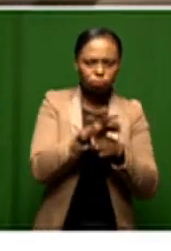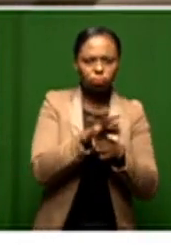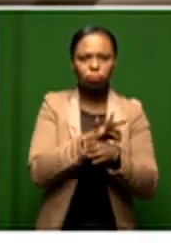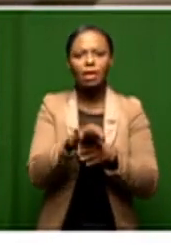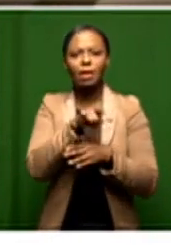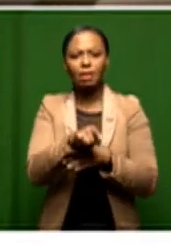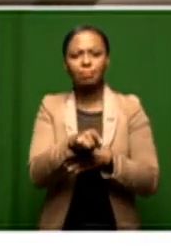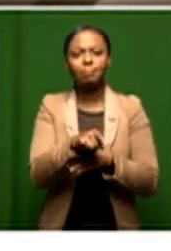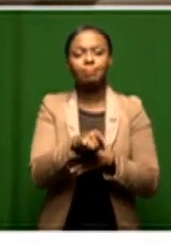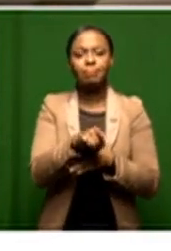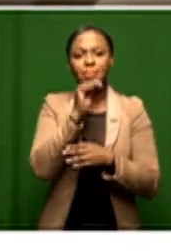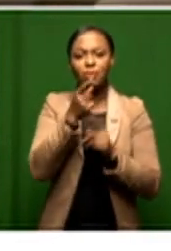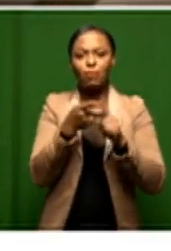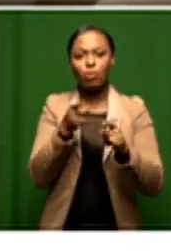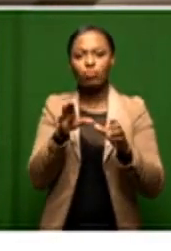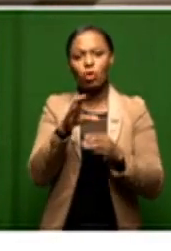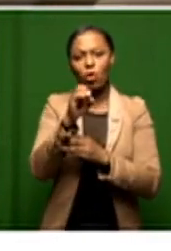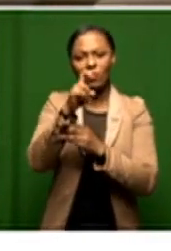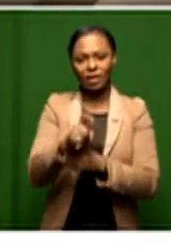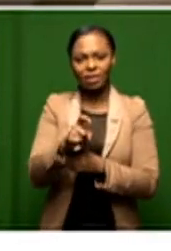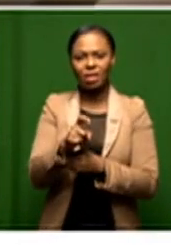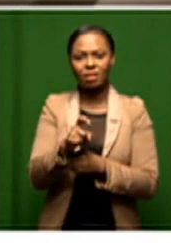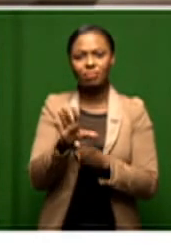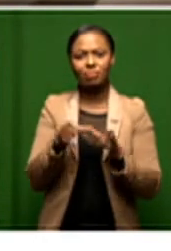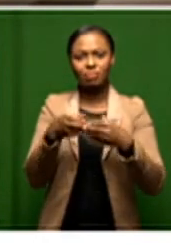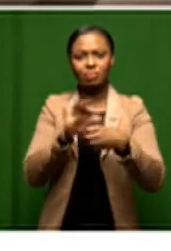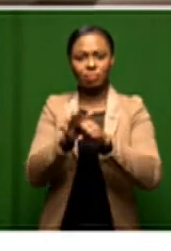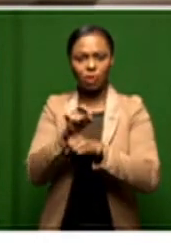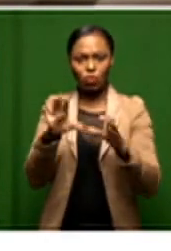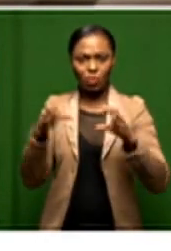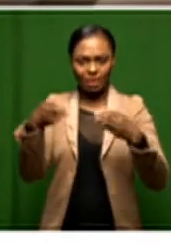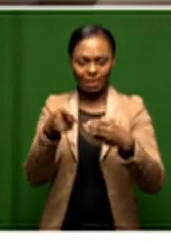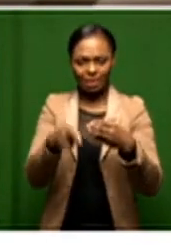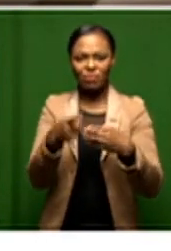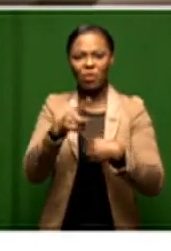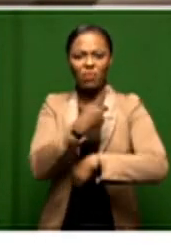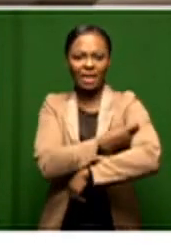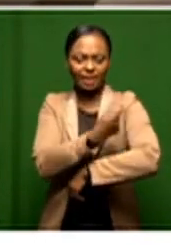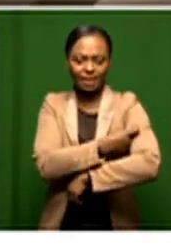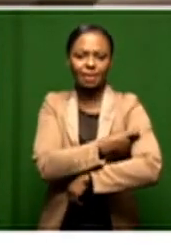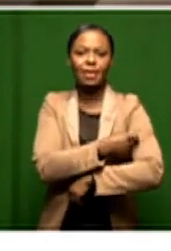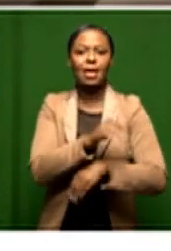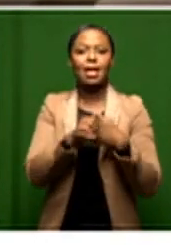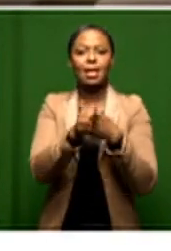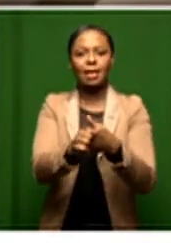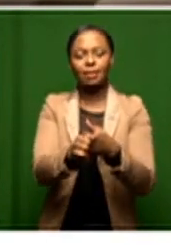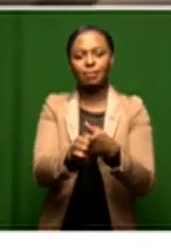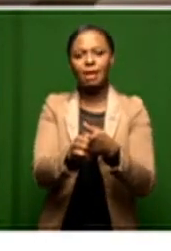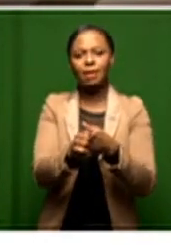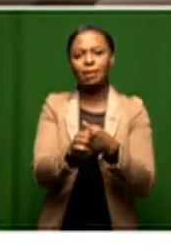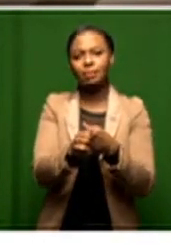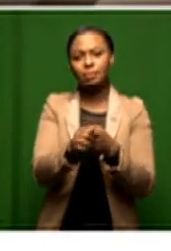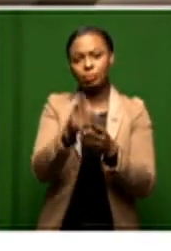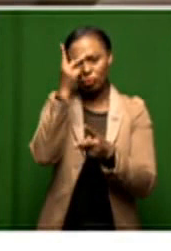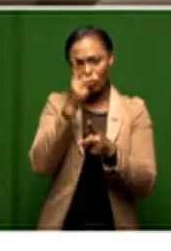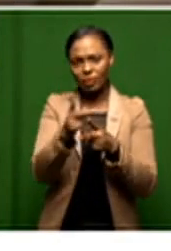for that from the COVID-19 Ministerial Advisory Committee on Vaccines, being led by Prof. Barry Shoup. Of